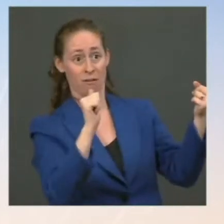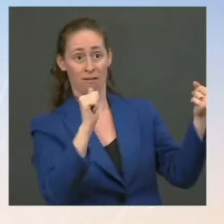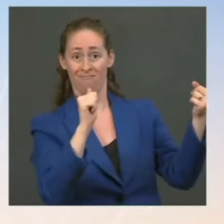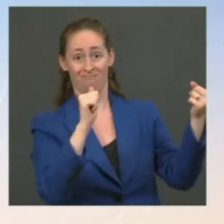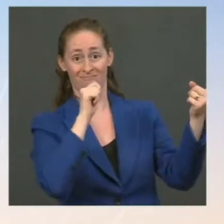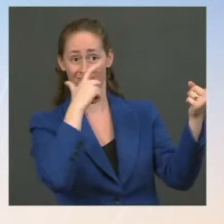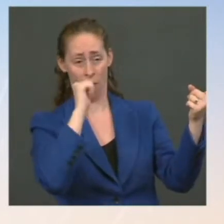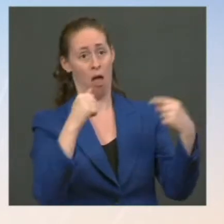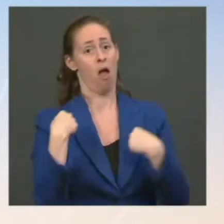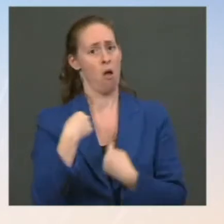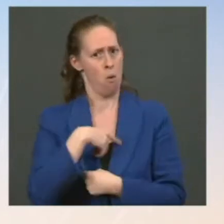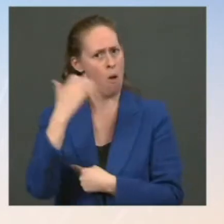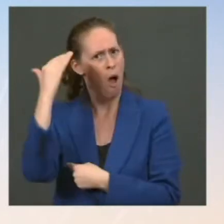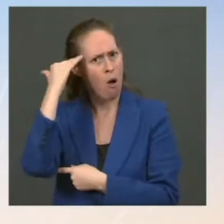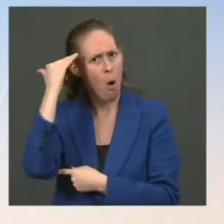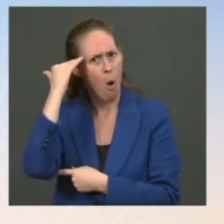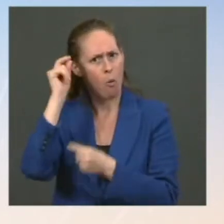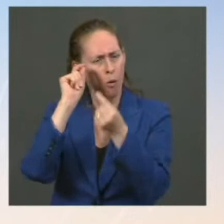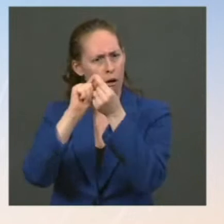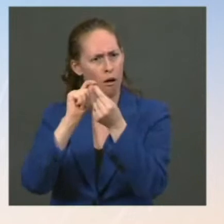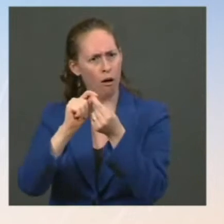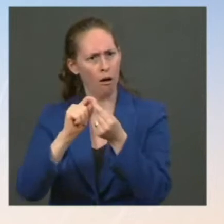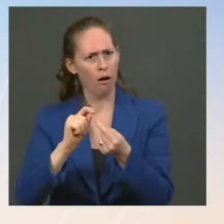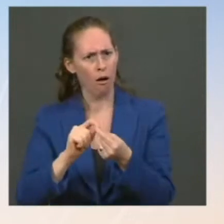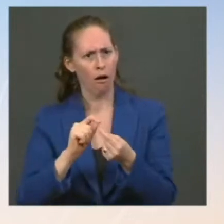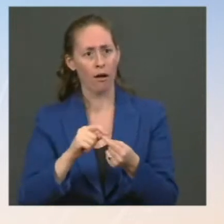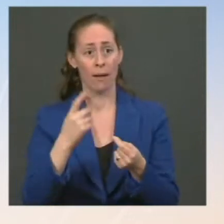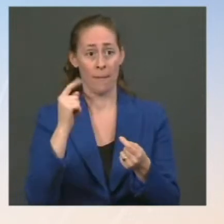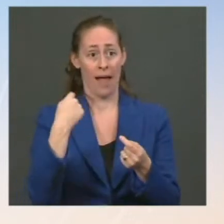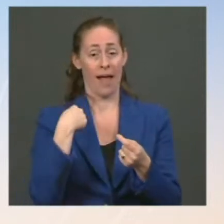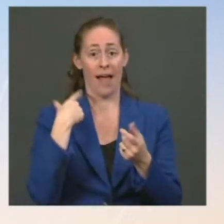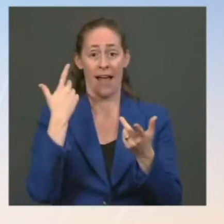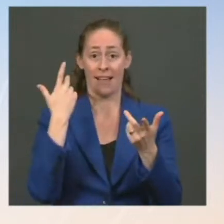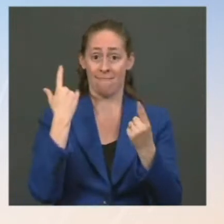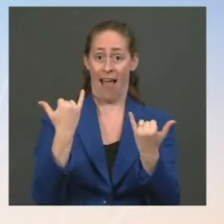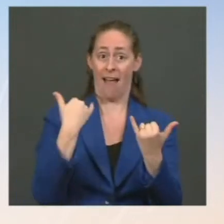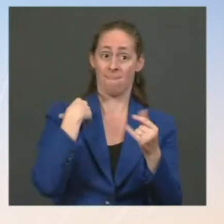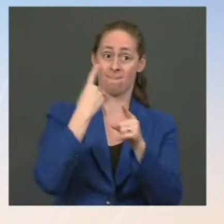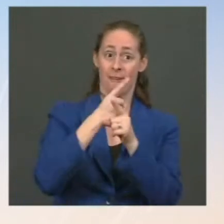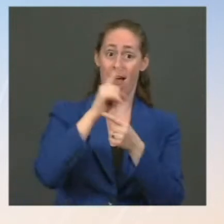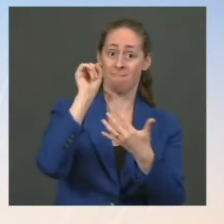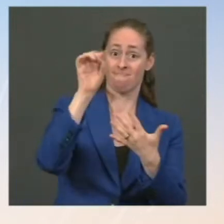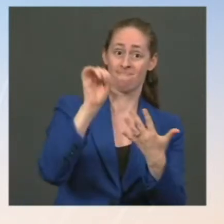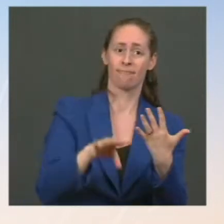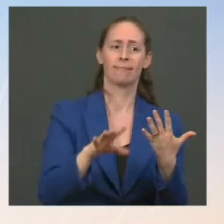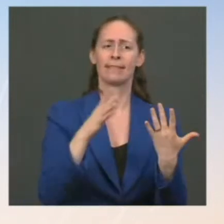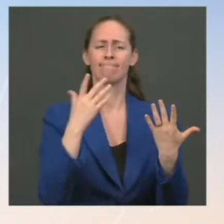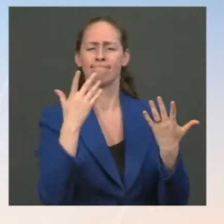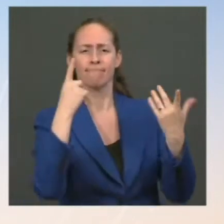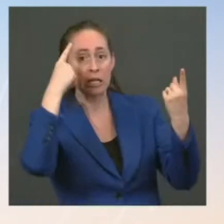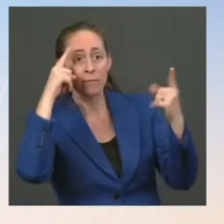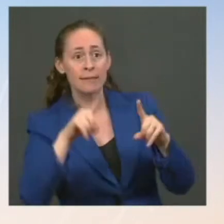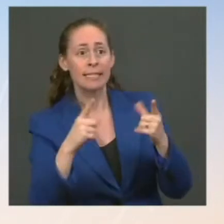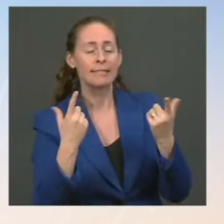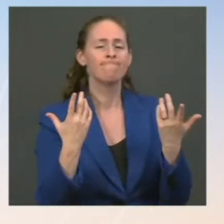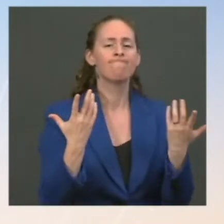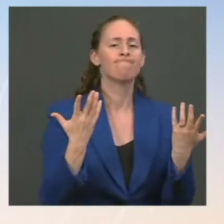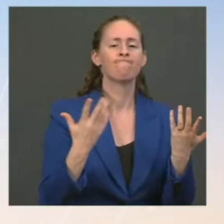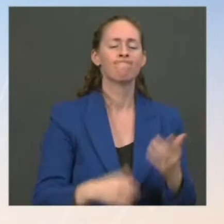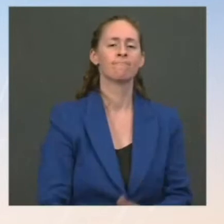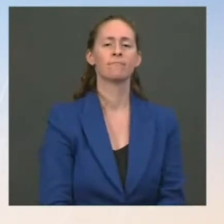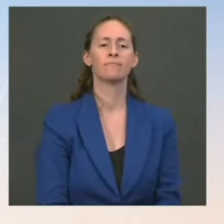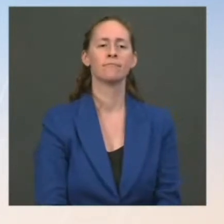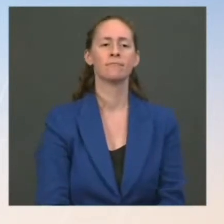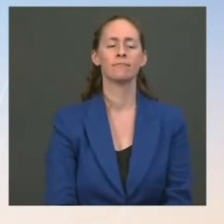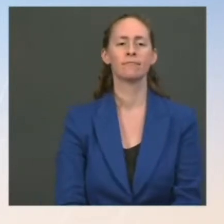details, but I just am not in a position to assess what that will look like at this point in time. Go ahead. Yeah, thanks, Jim. Does the White House have